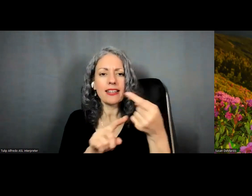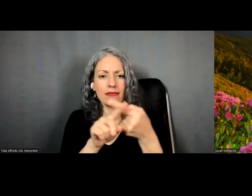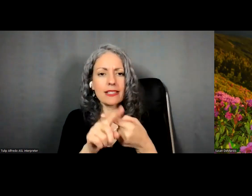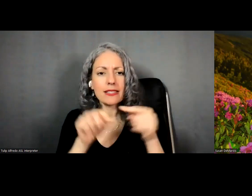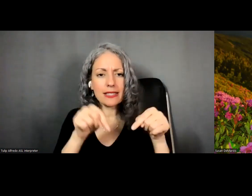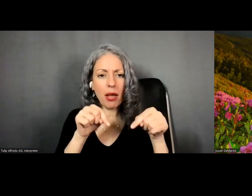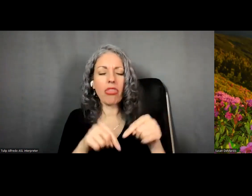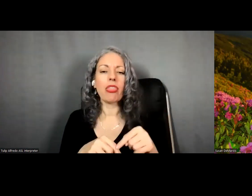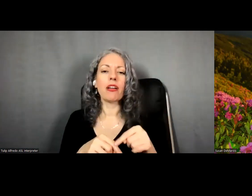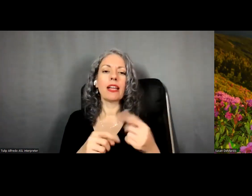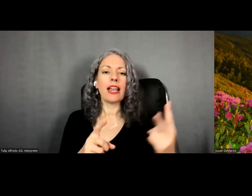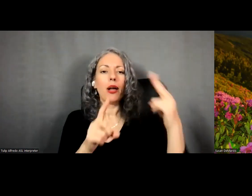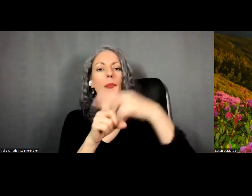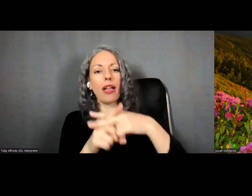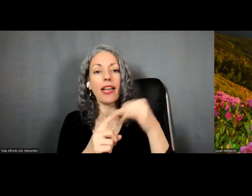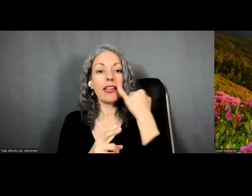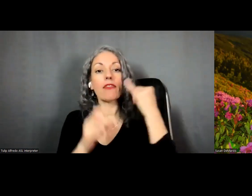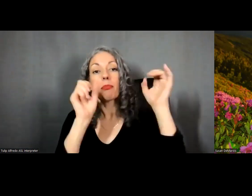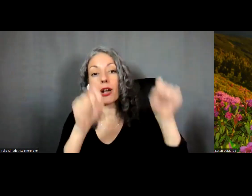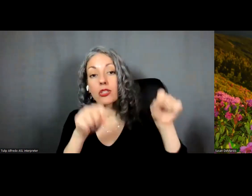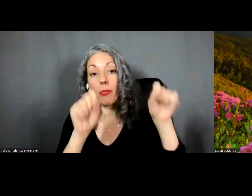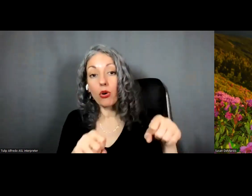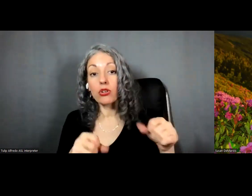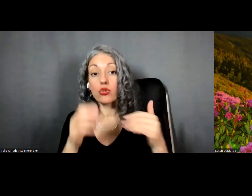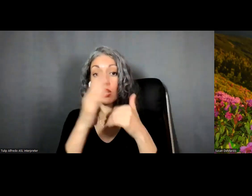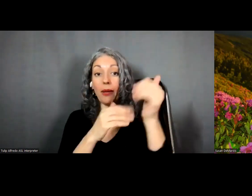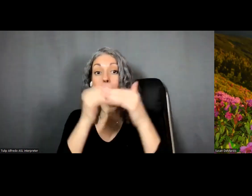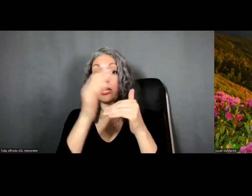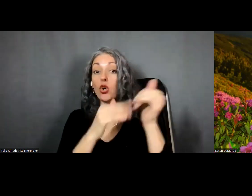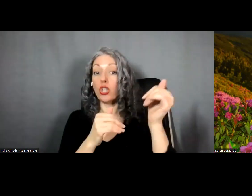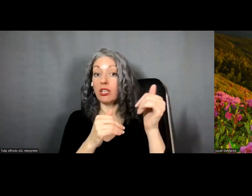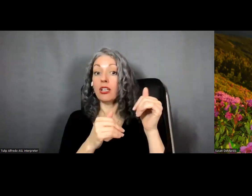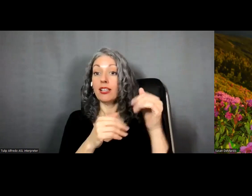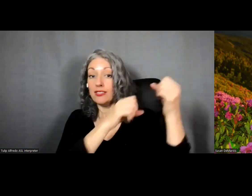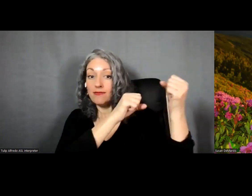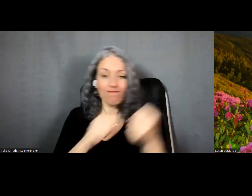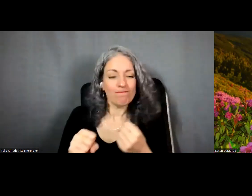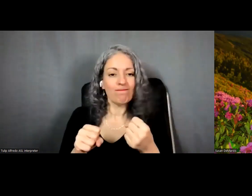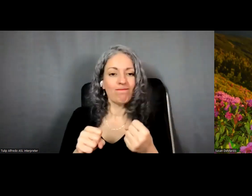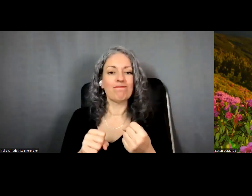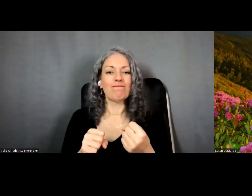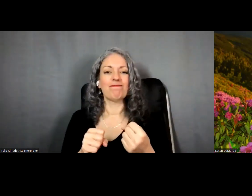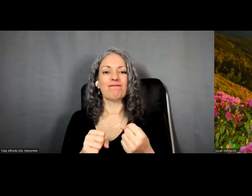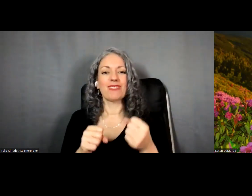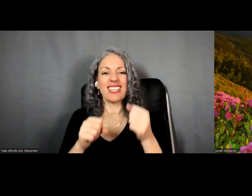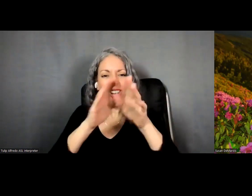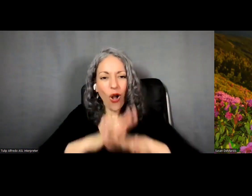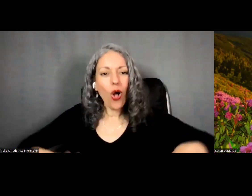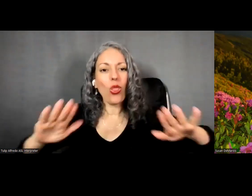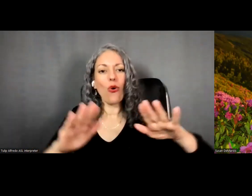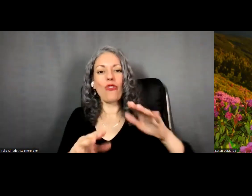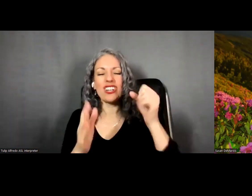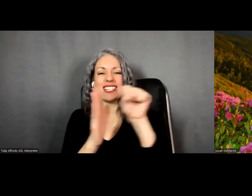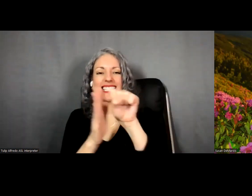forward an application if you're able to, so that we can build the robust statewide CalAIM system